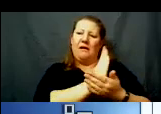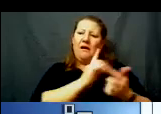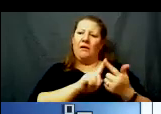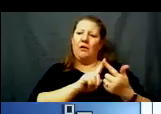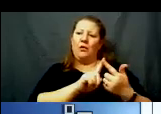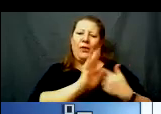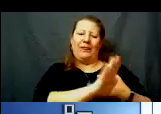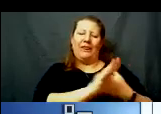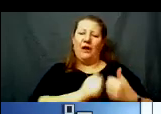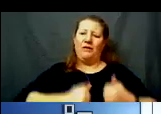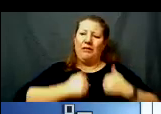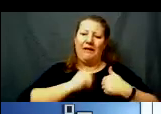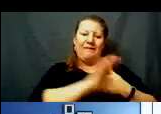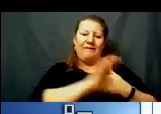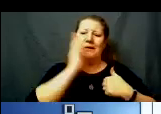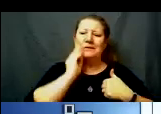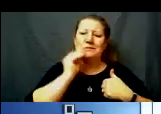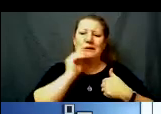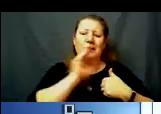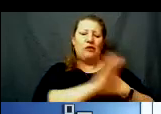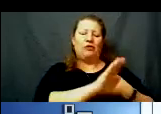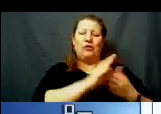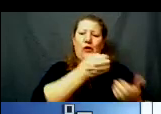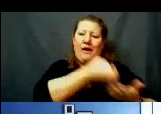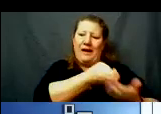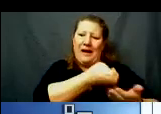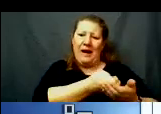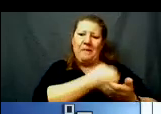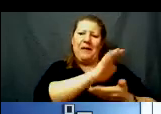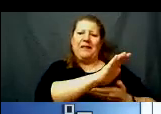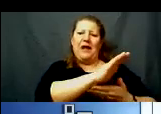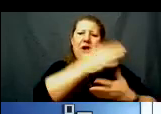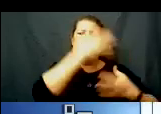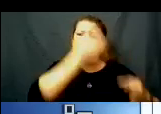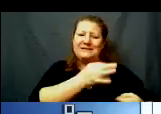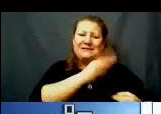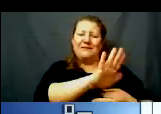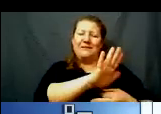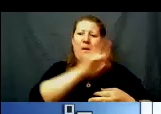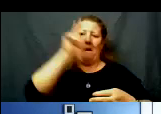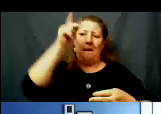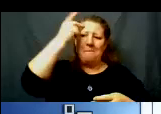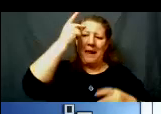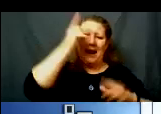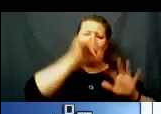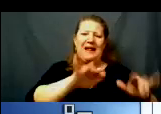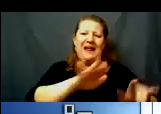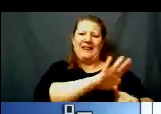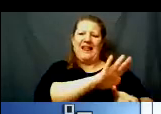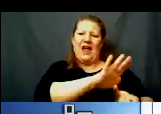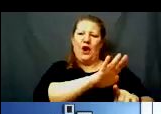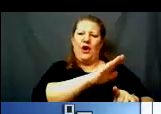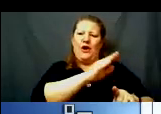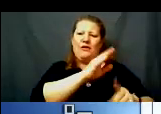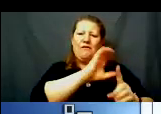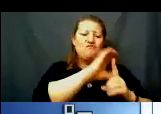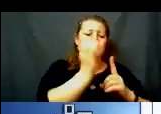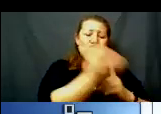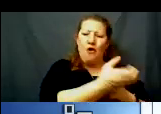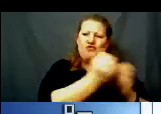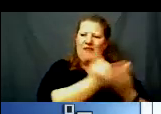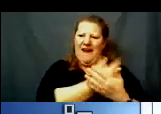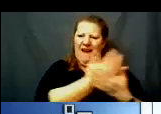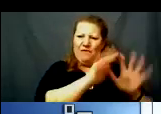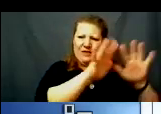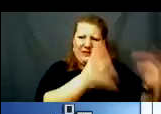cultures, their economies, political self-determination, and to feed themselves. So thinking about environmental